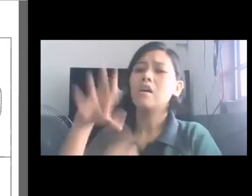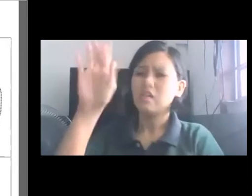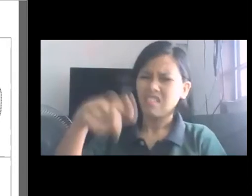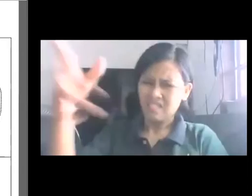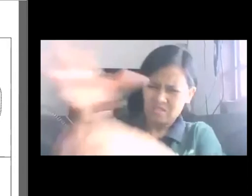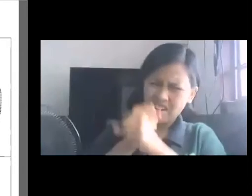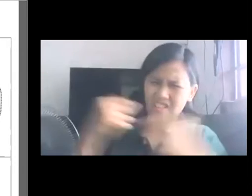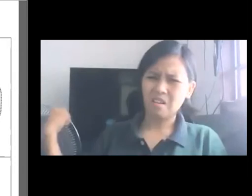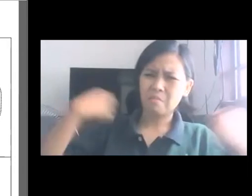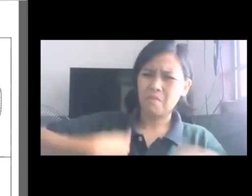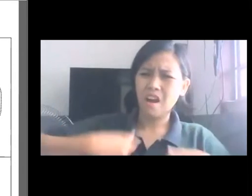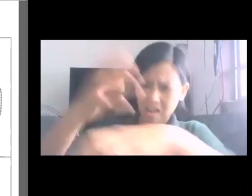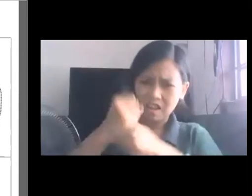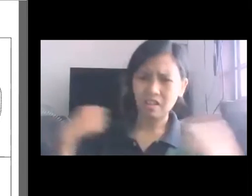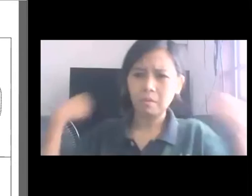So